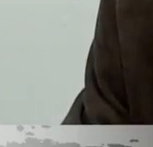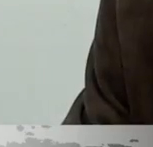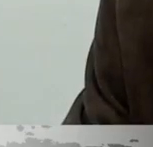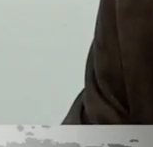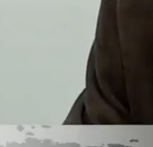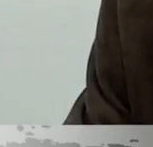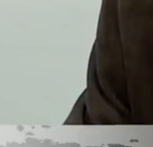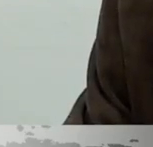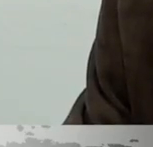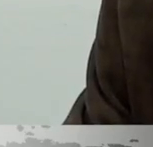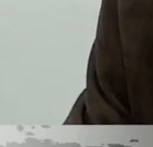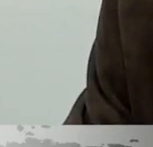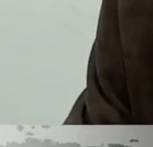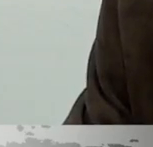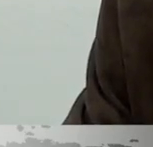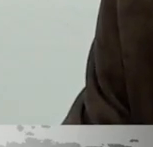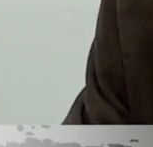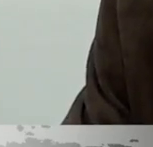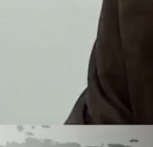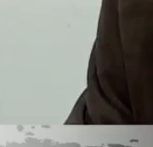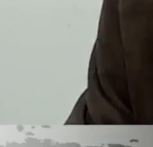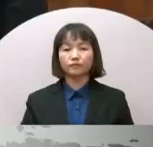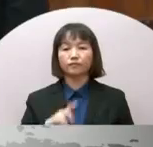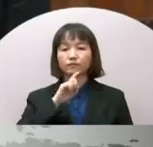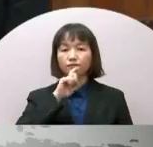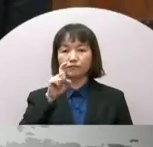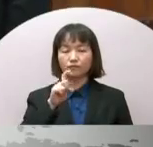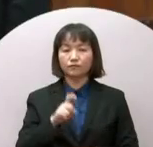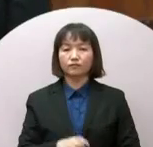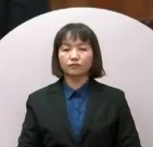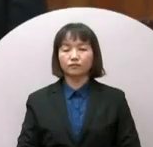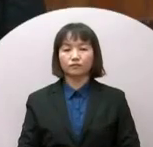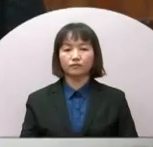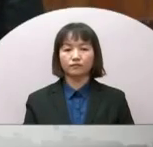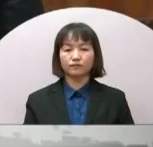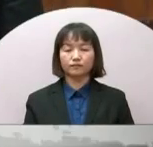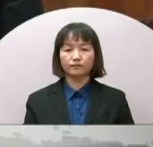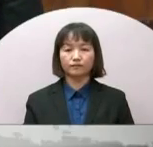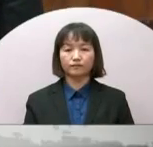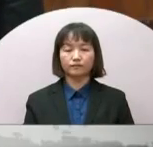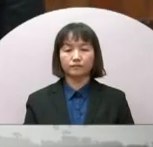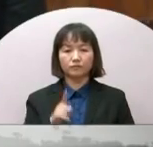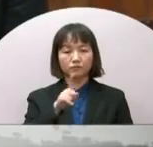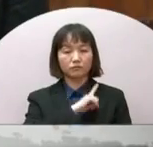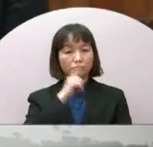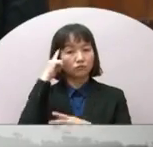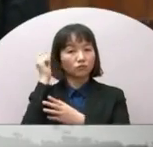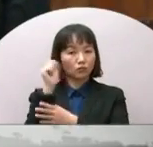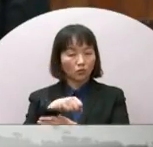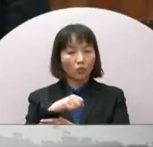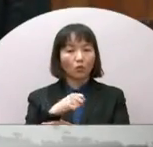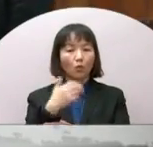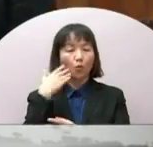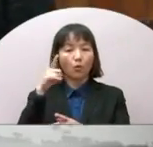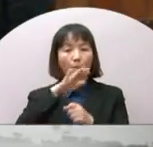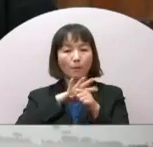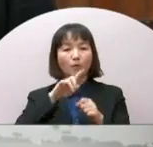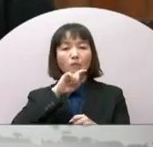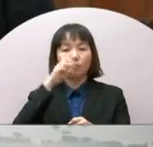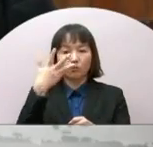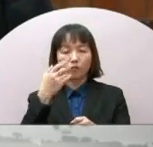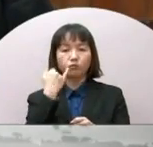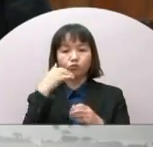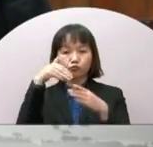in the world that still has the voting age at 20 like us. Taiwan People's Party lawmaker Tsai Pi-ru grilled Premier Su on the topic in a